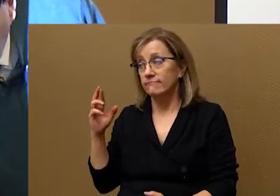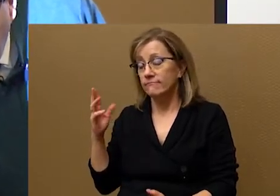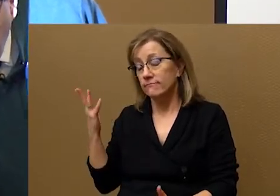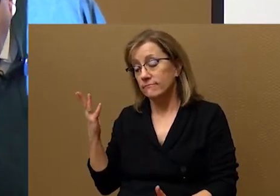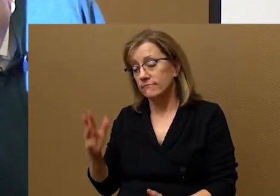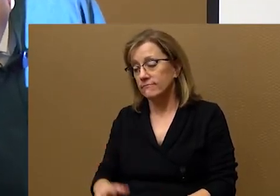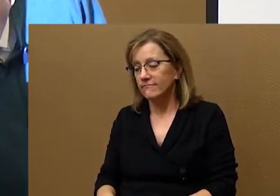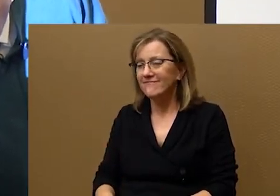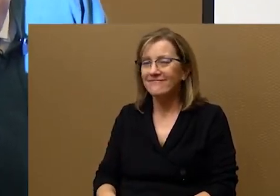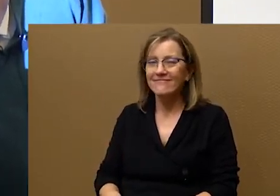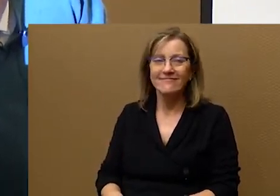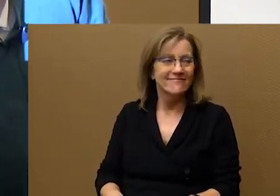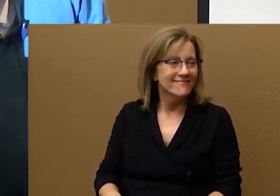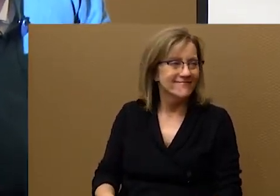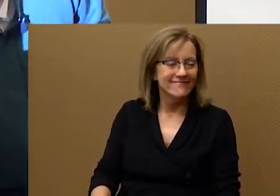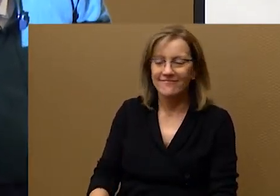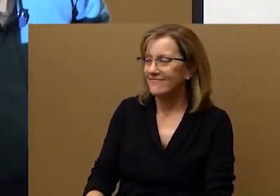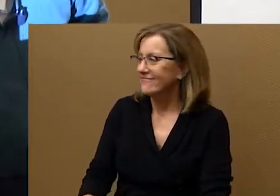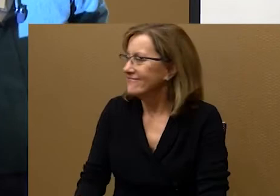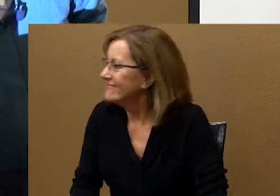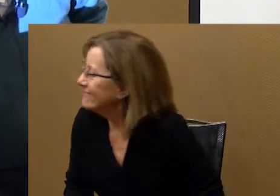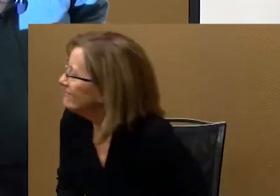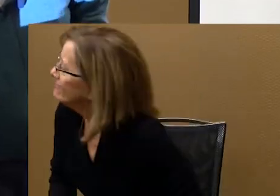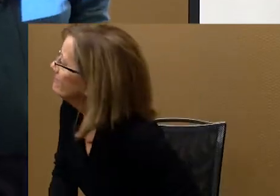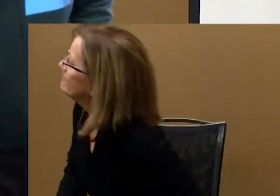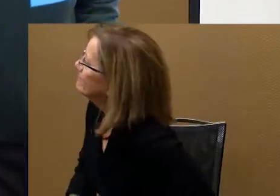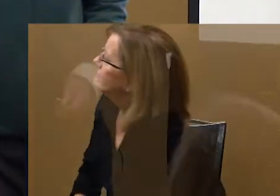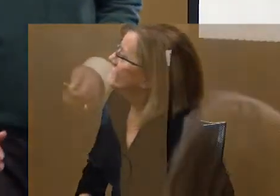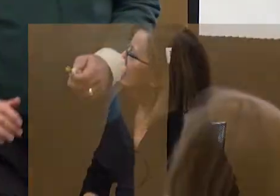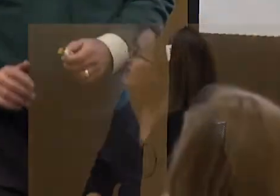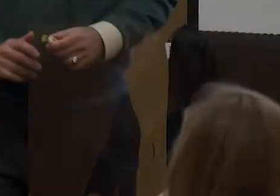This should be captioned well.